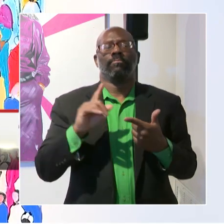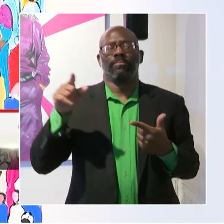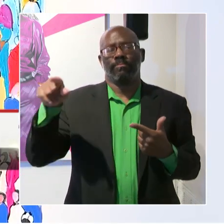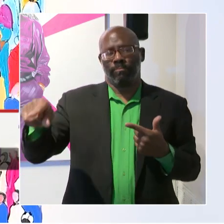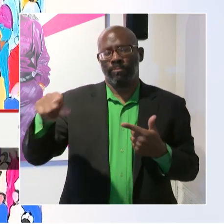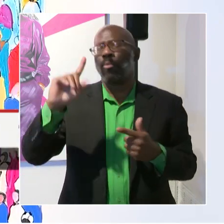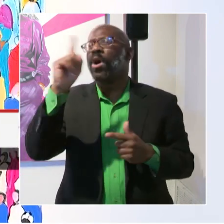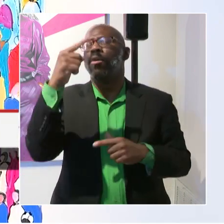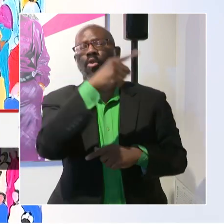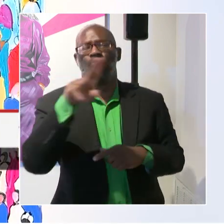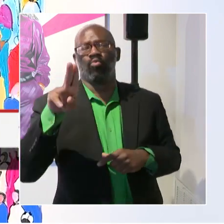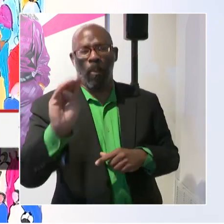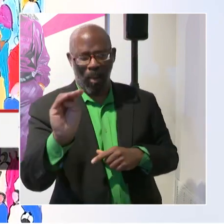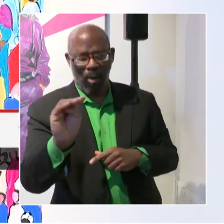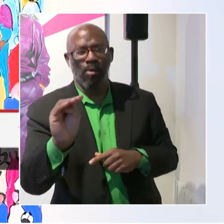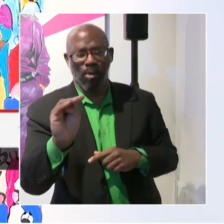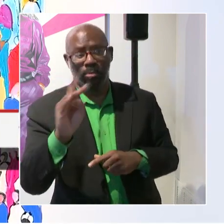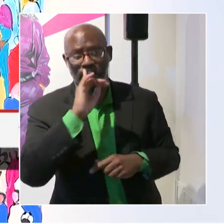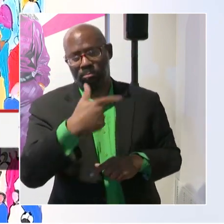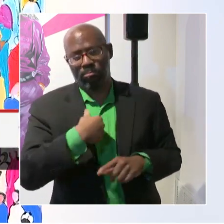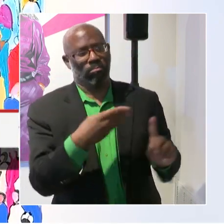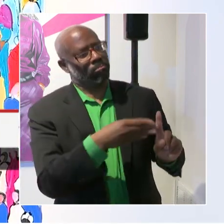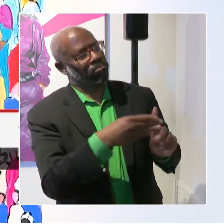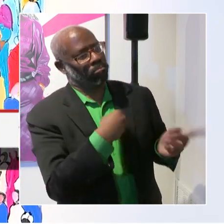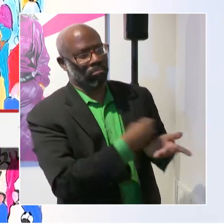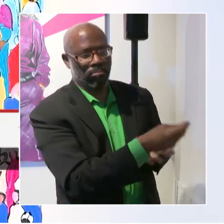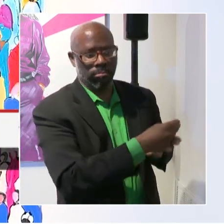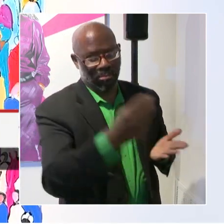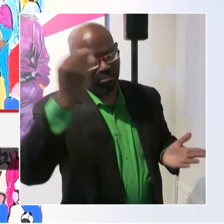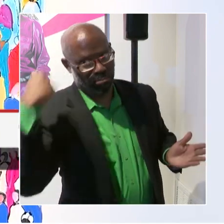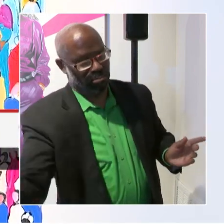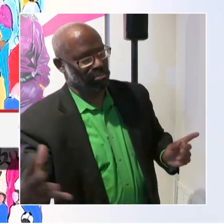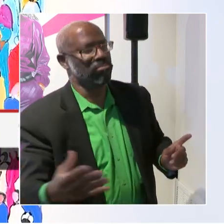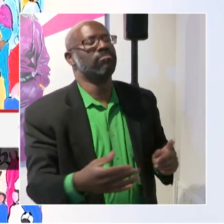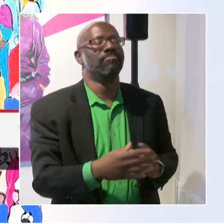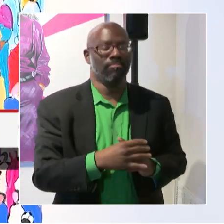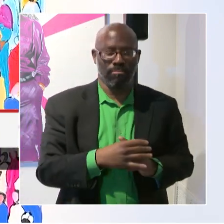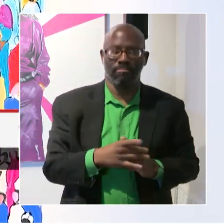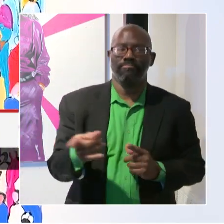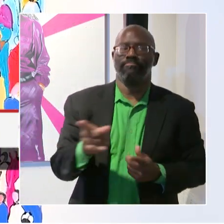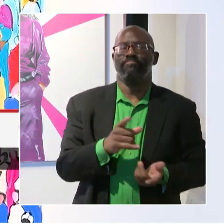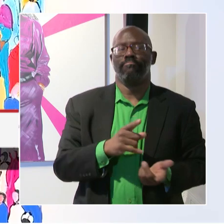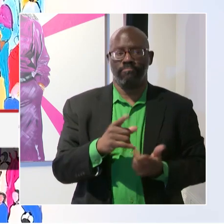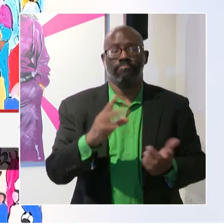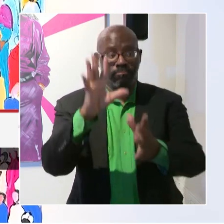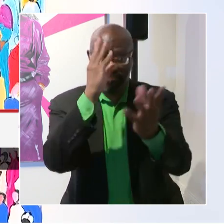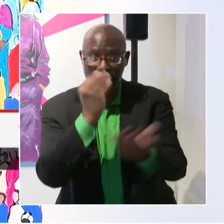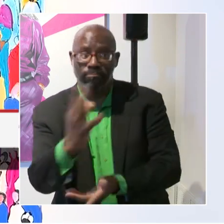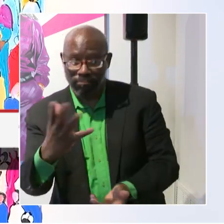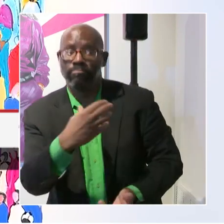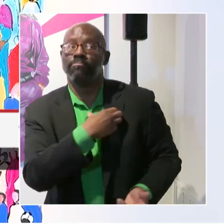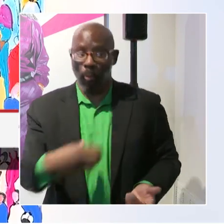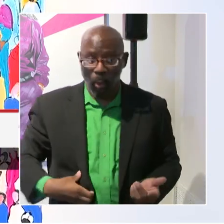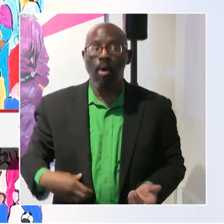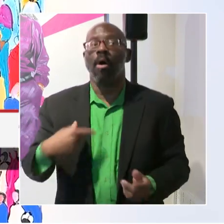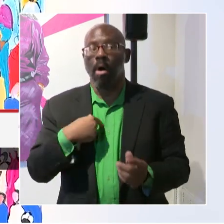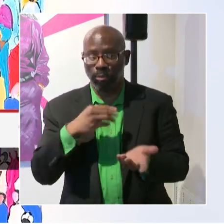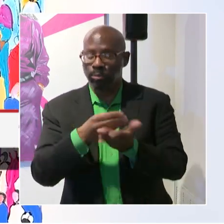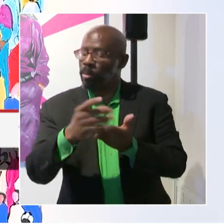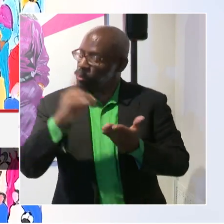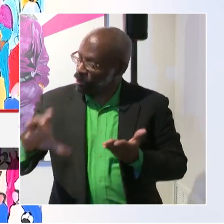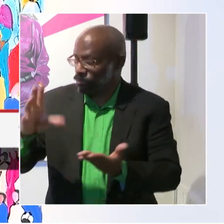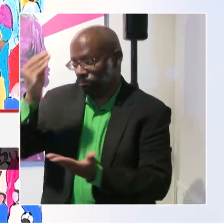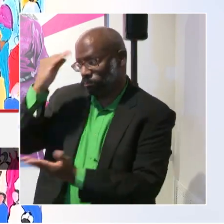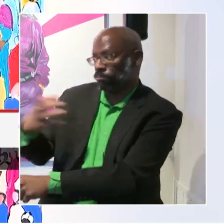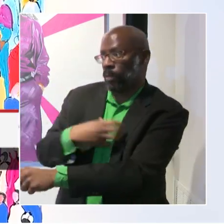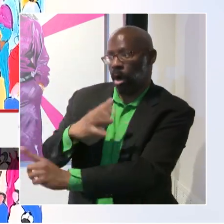bought a lot from there. I'm just going to admit that's a real thing. Mayor Bowser, I have been doing my shopping in D.C. And anyway, Blues Coffee and